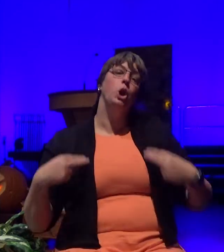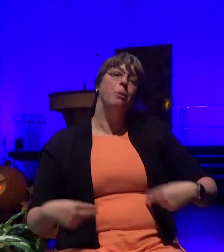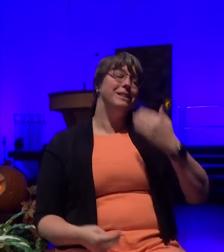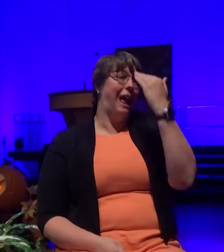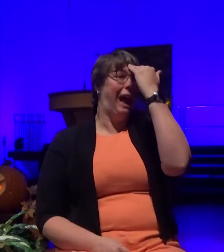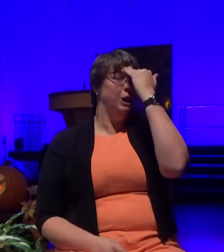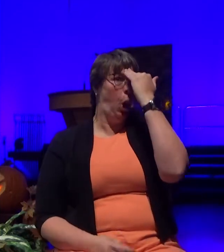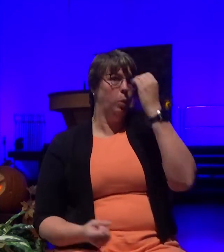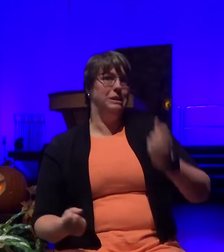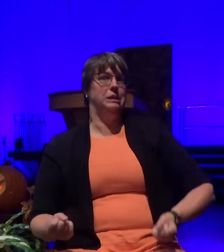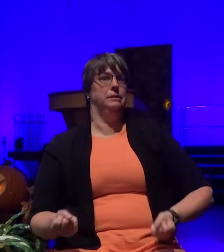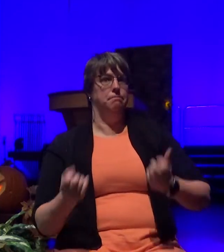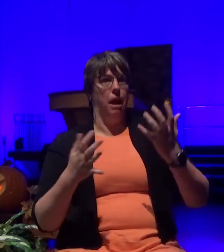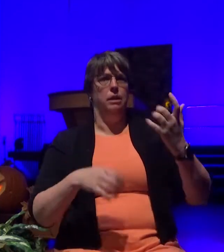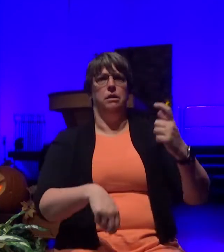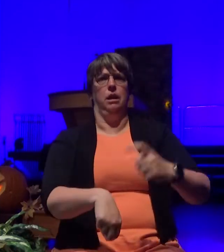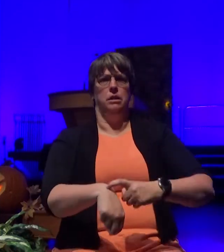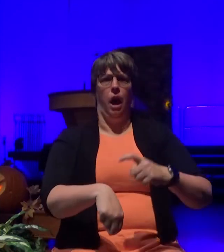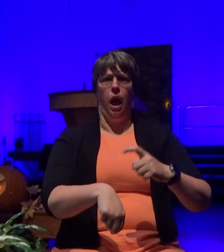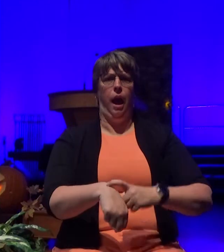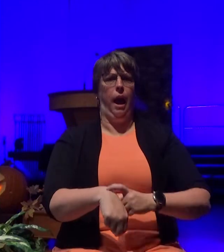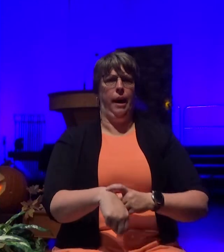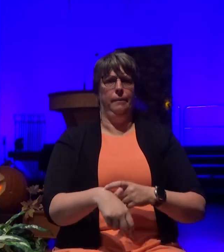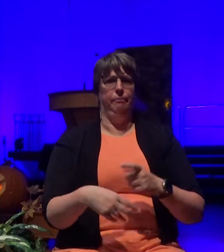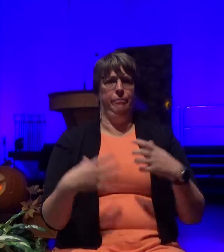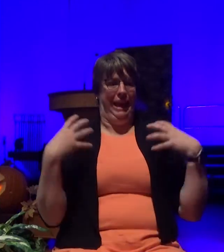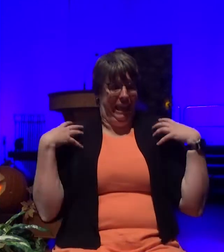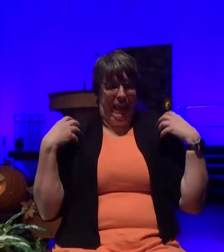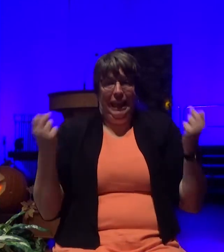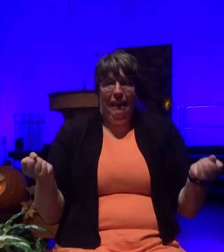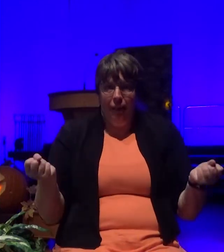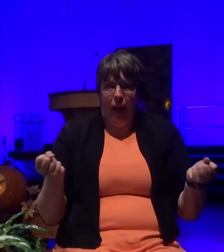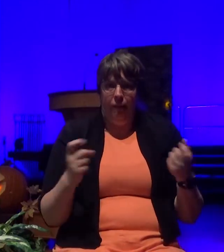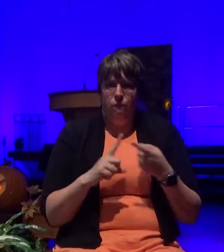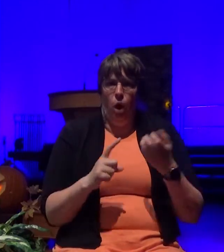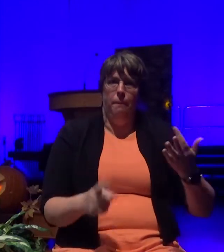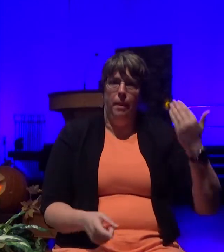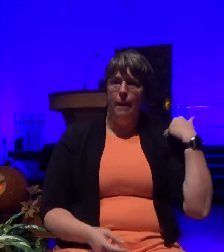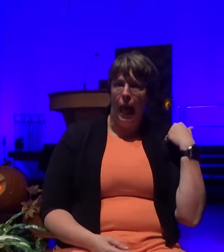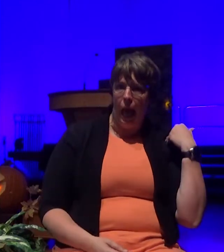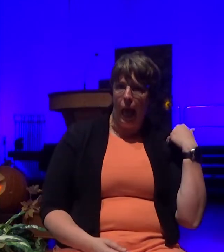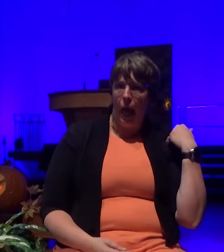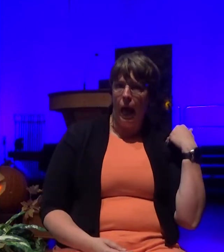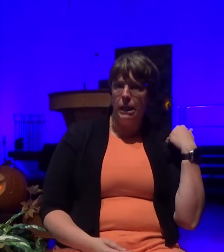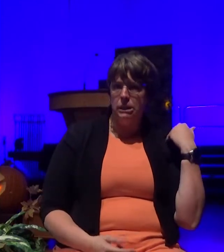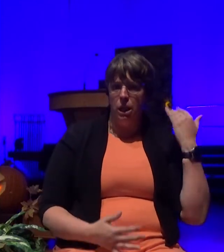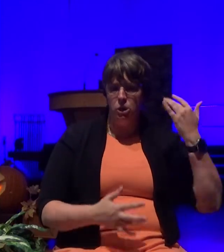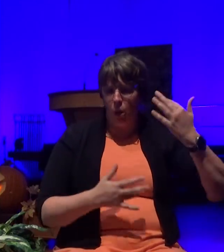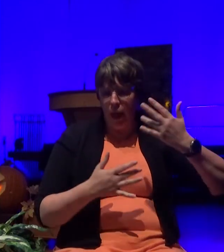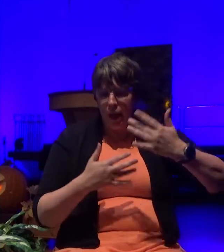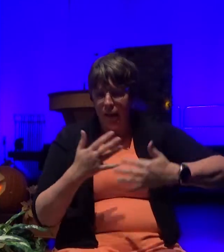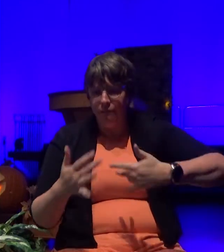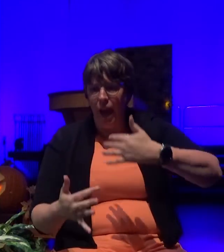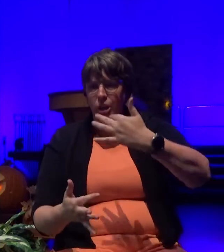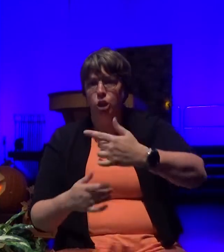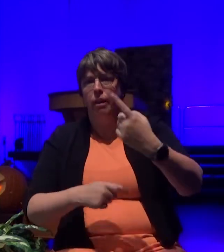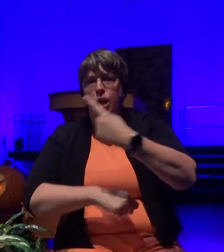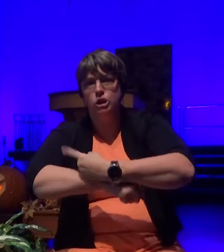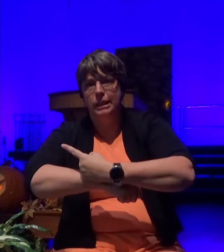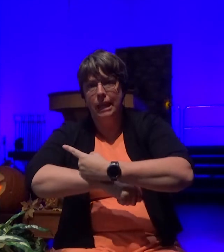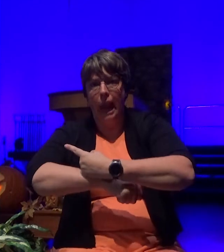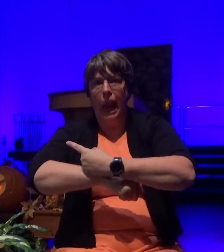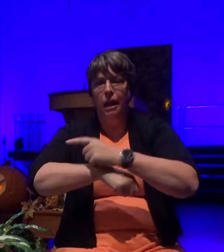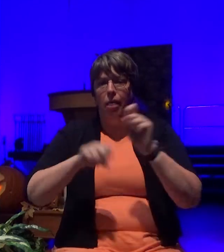time unlocking and healing from the past so that eventually there can come a day when they